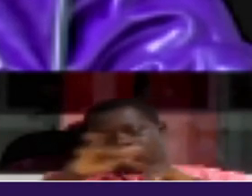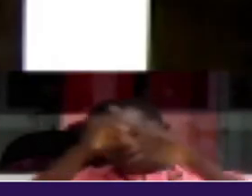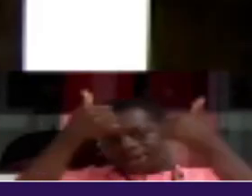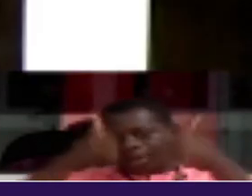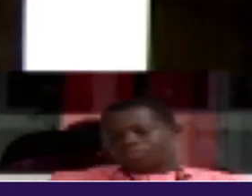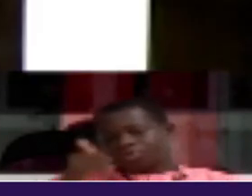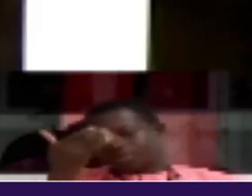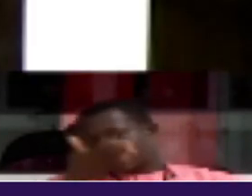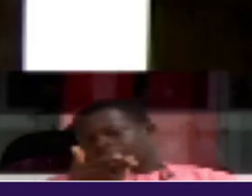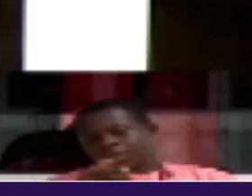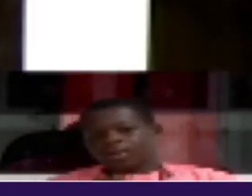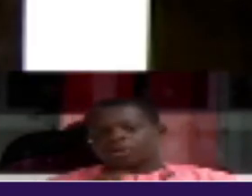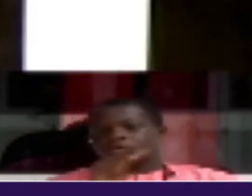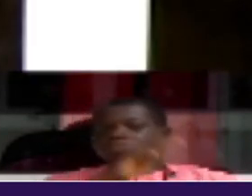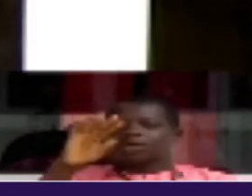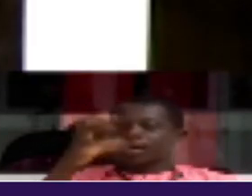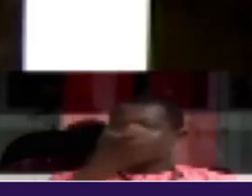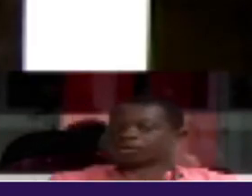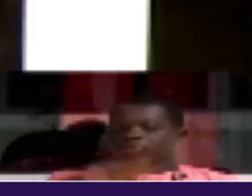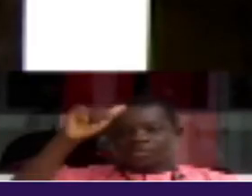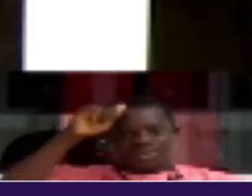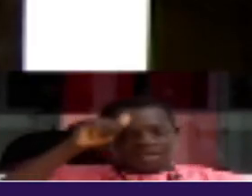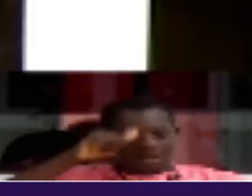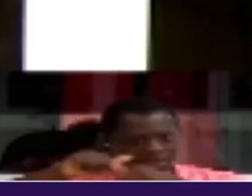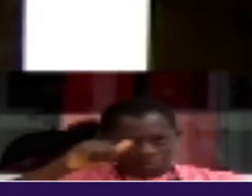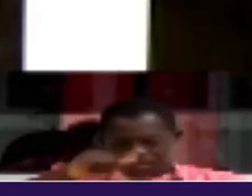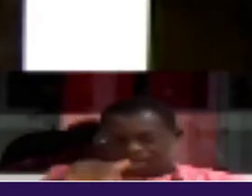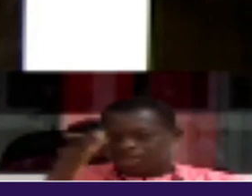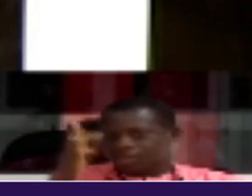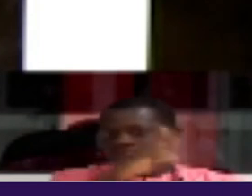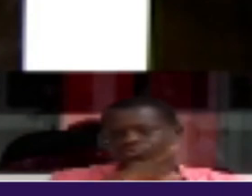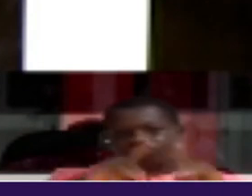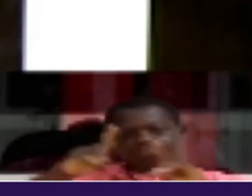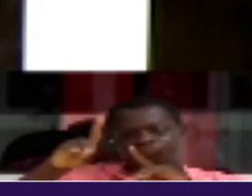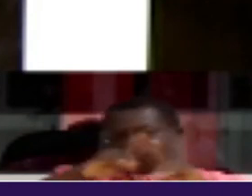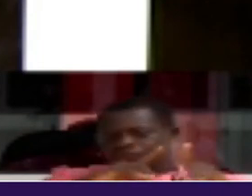No, I cannot recall any discussion taking place inside that cabin.